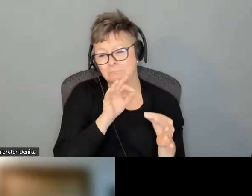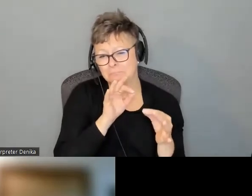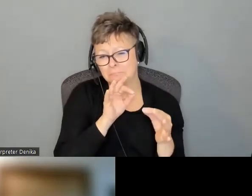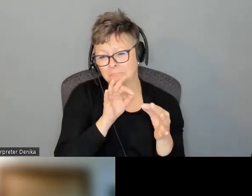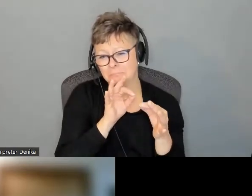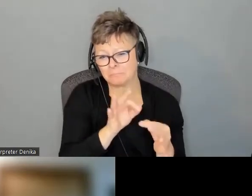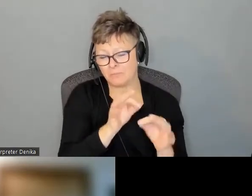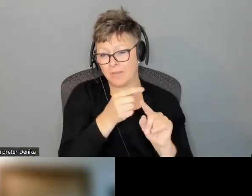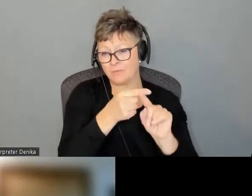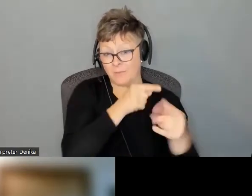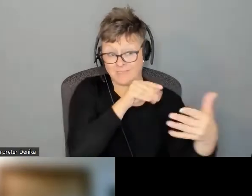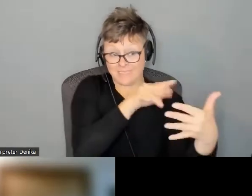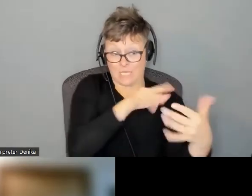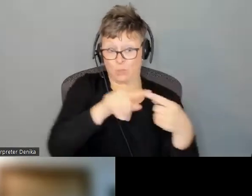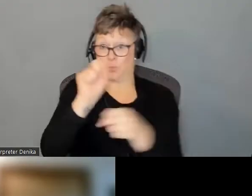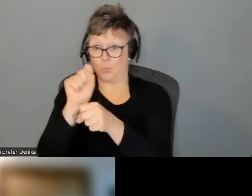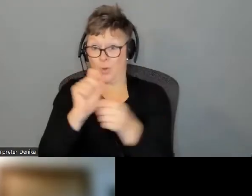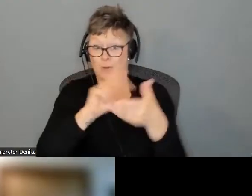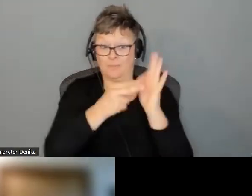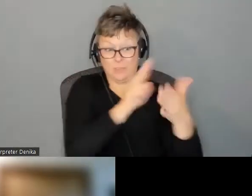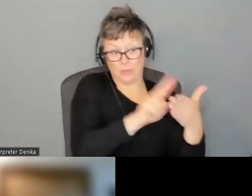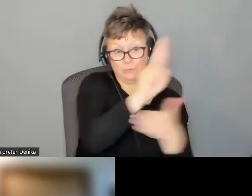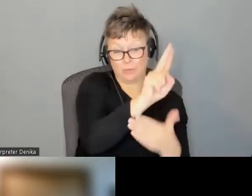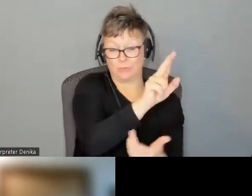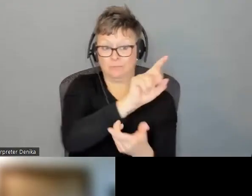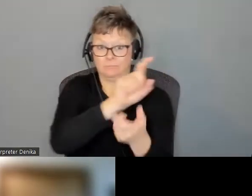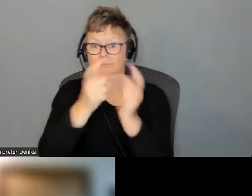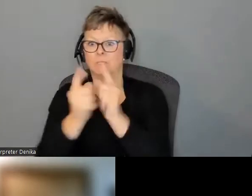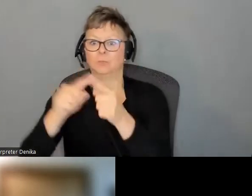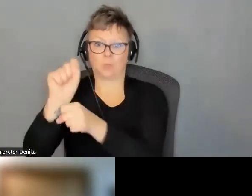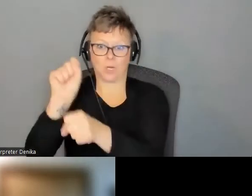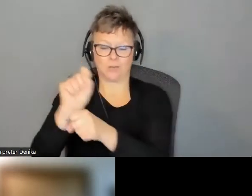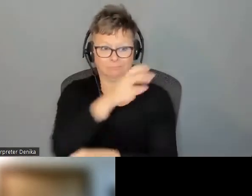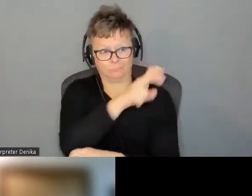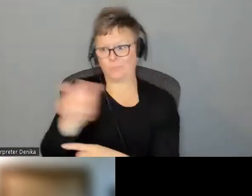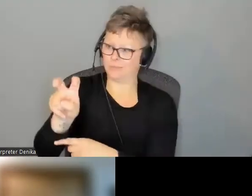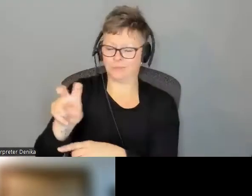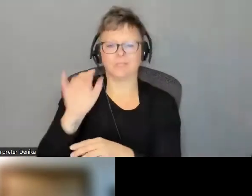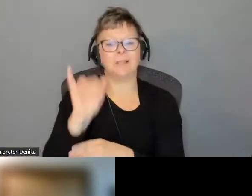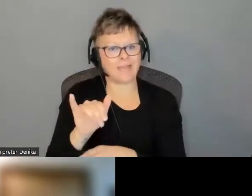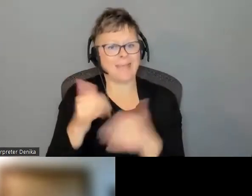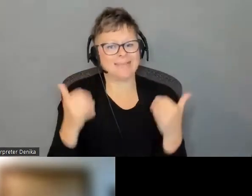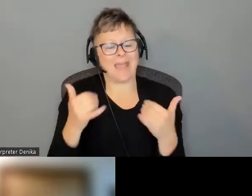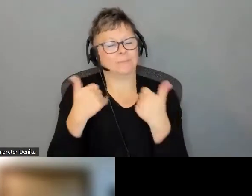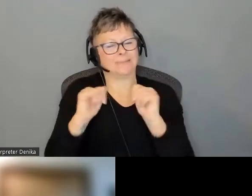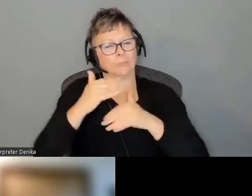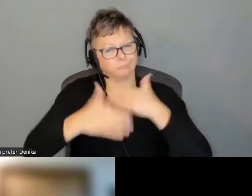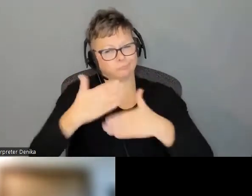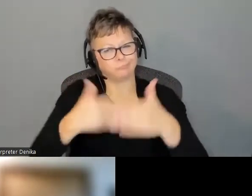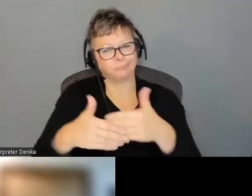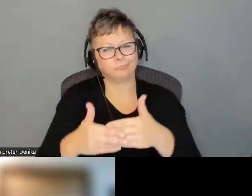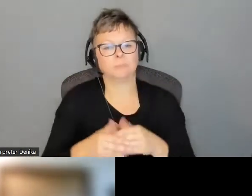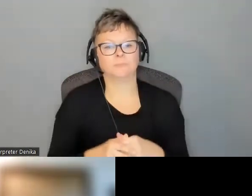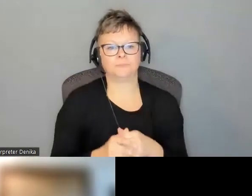So it's a really busy landscape at the moment, that whole transition picture. And let's get into this issue of